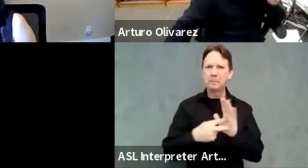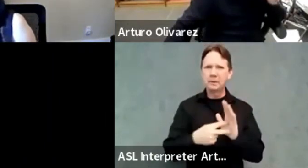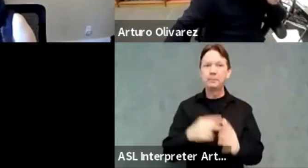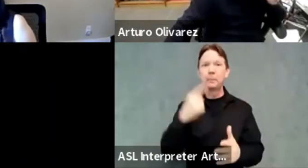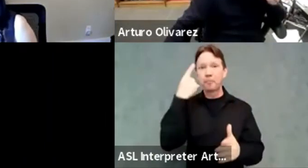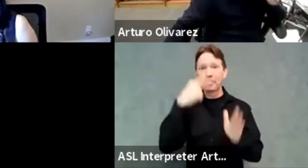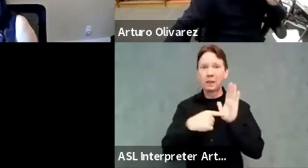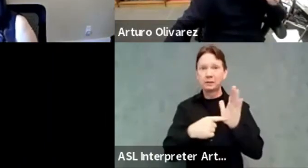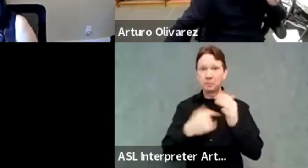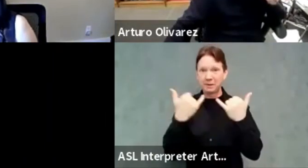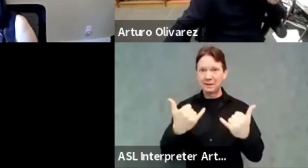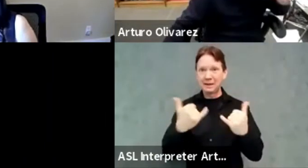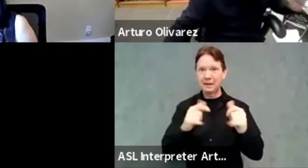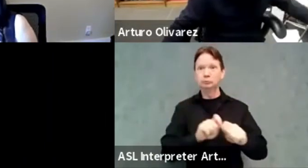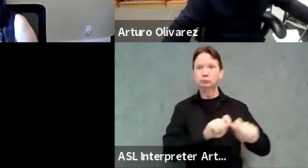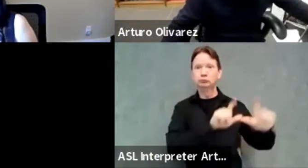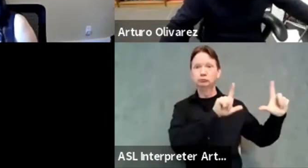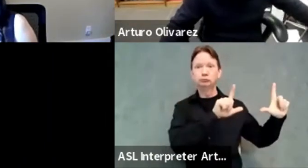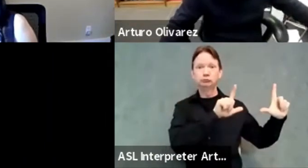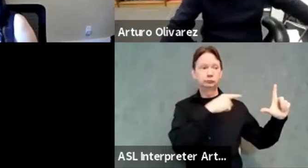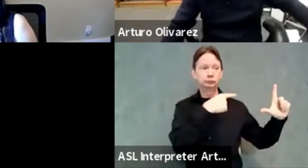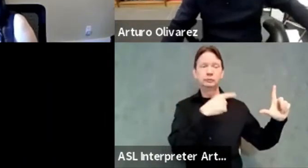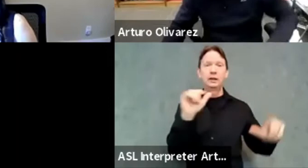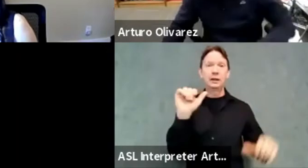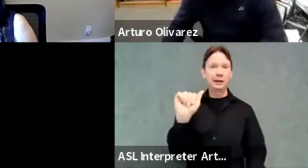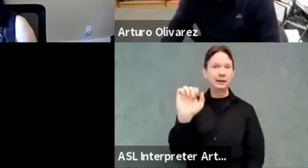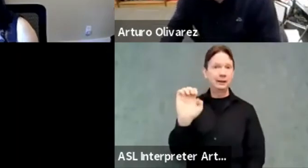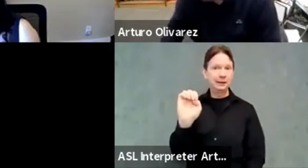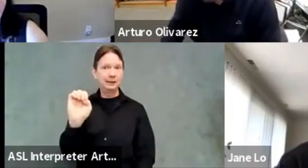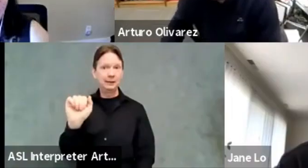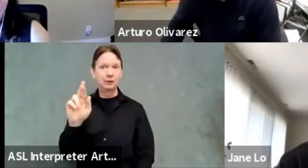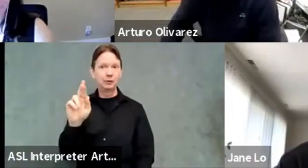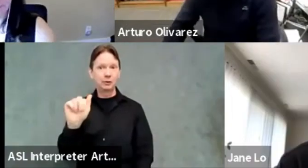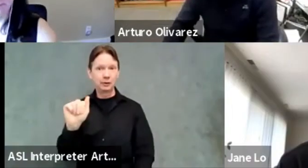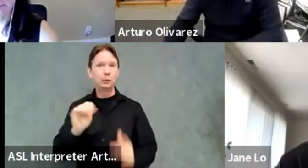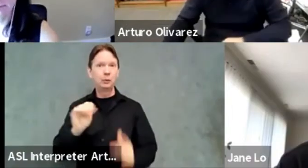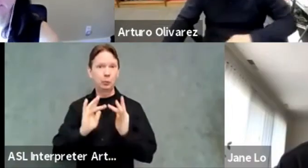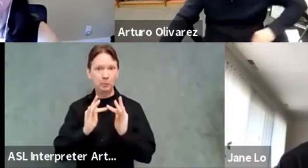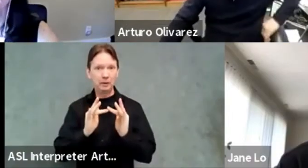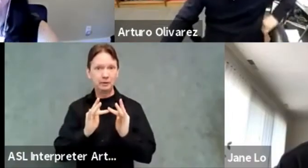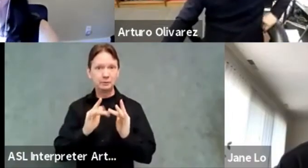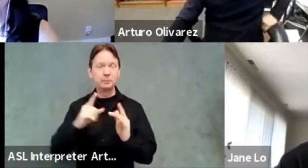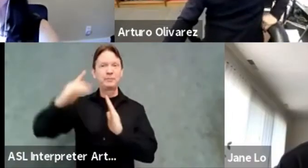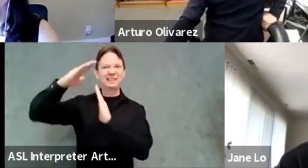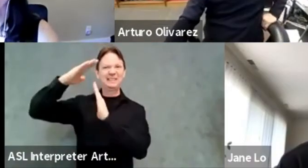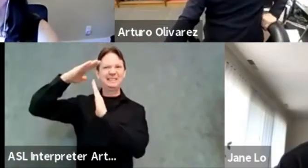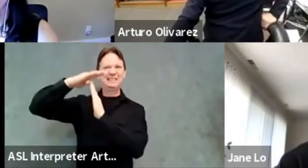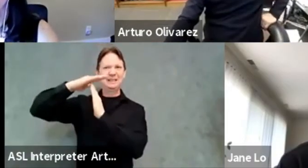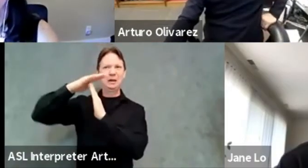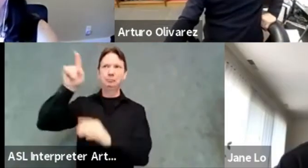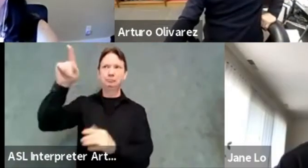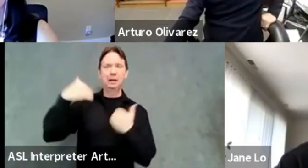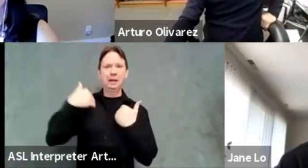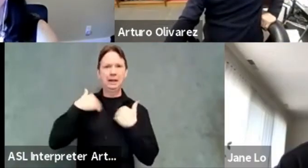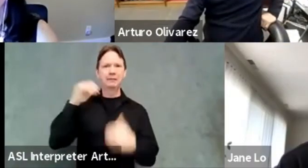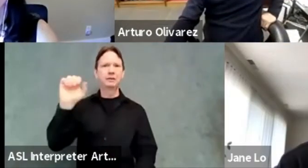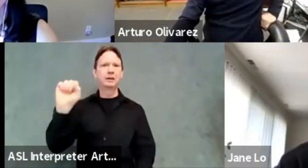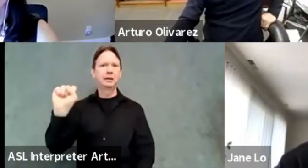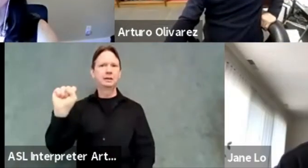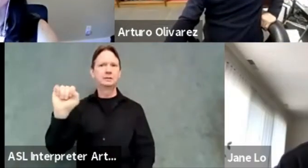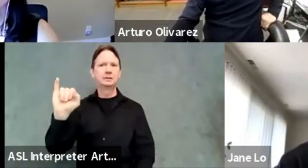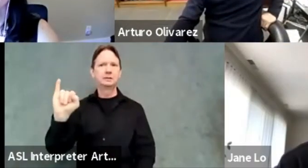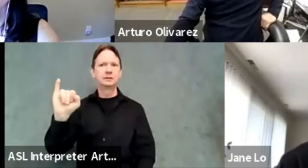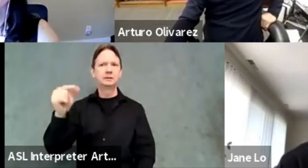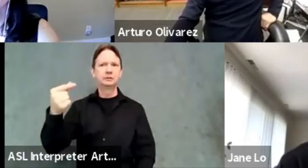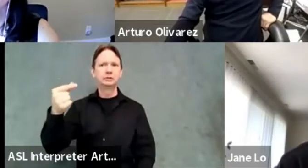at the AERA webpage. So at the very top, there's this little button here, SIGs. If you click